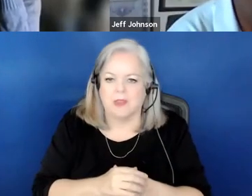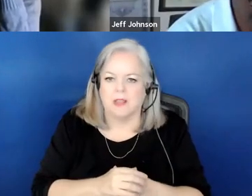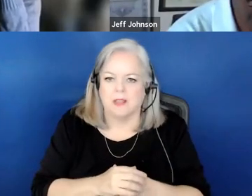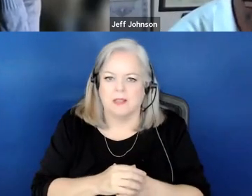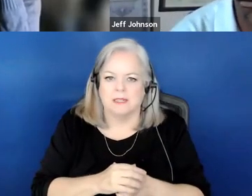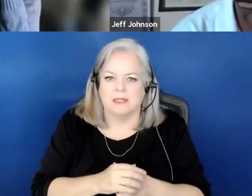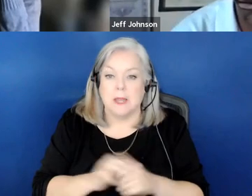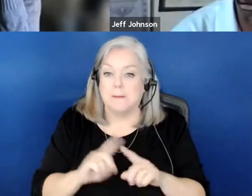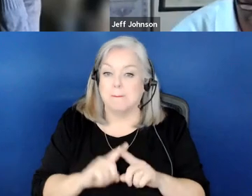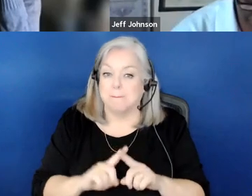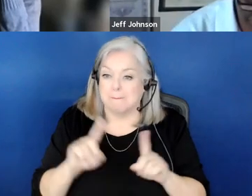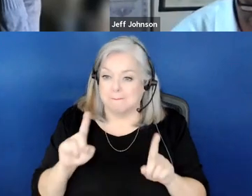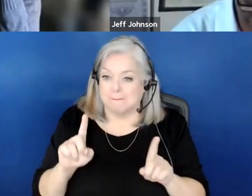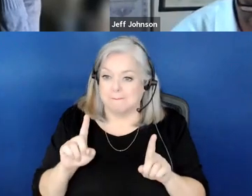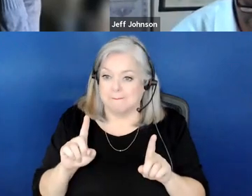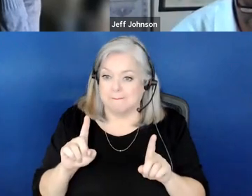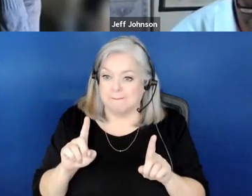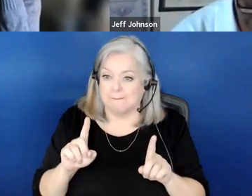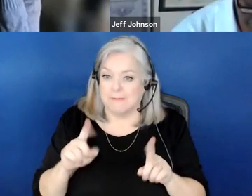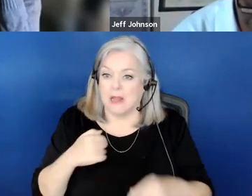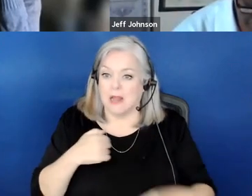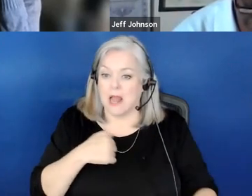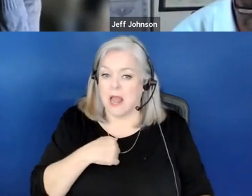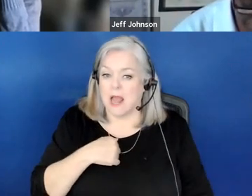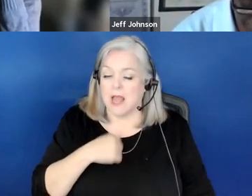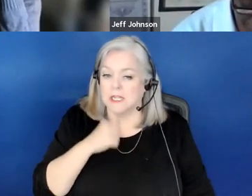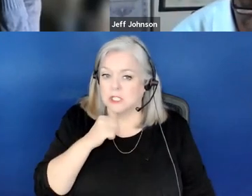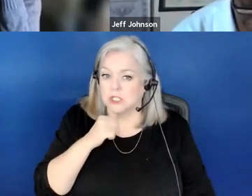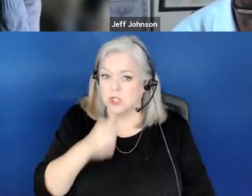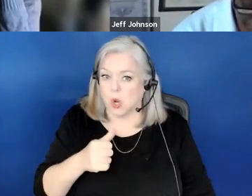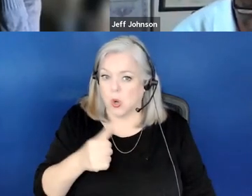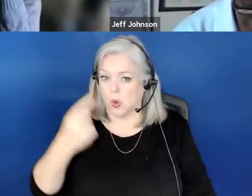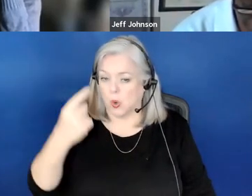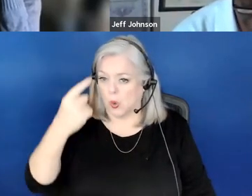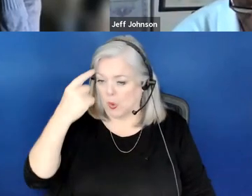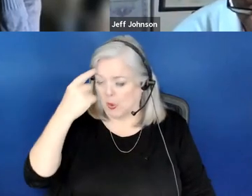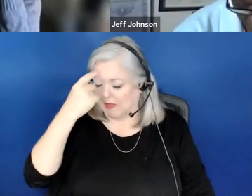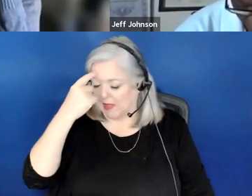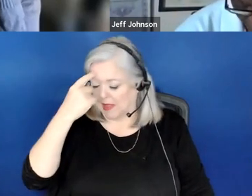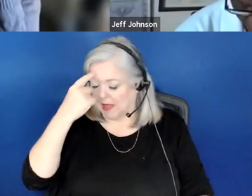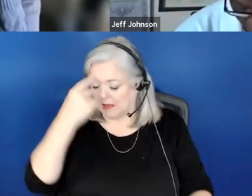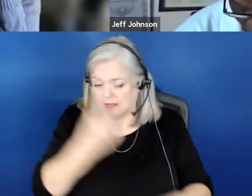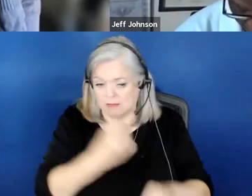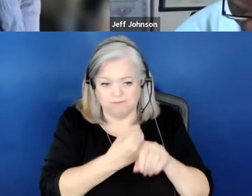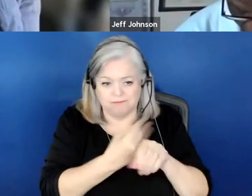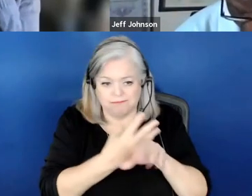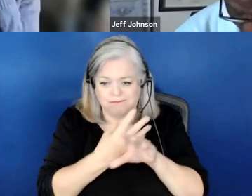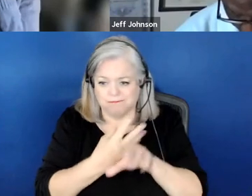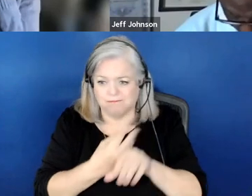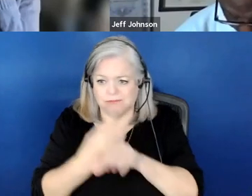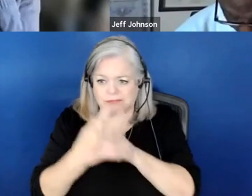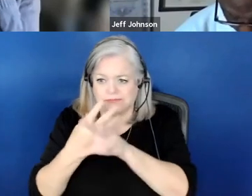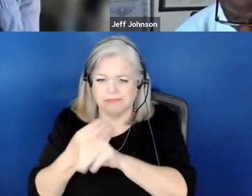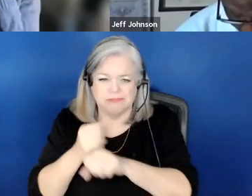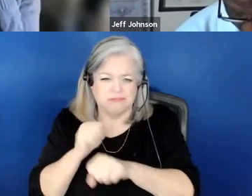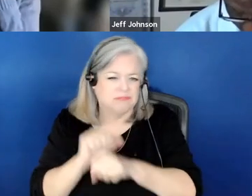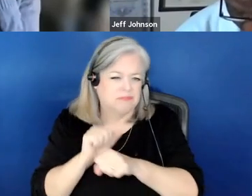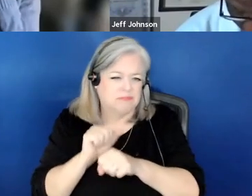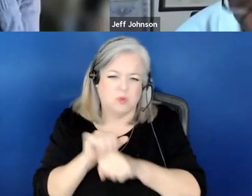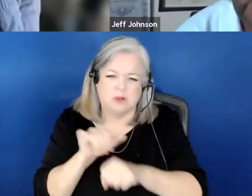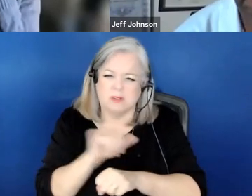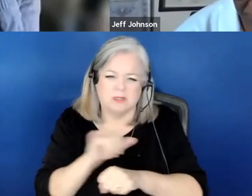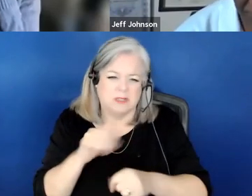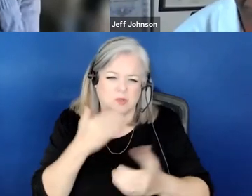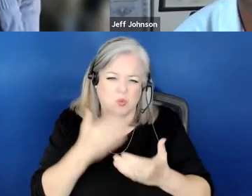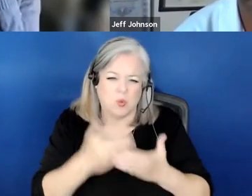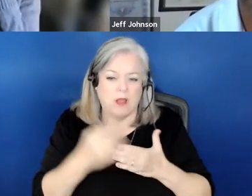but I don't think they work as well for people with disability because